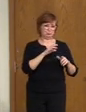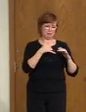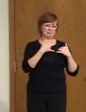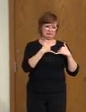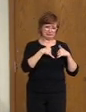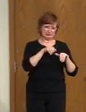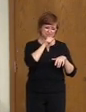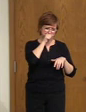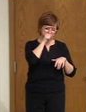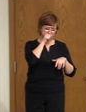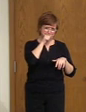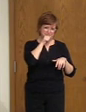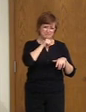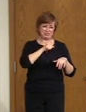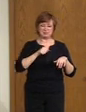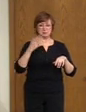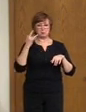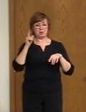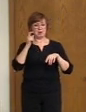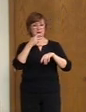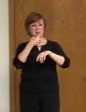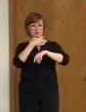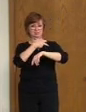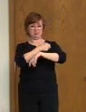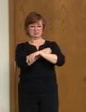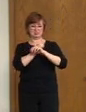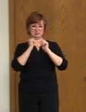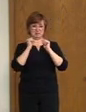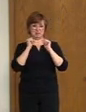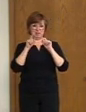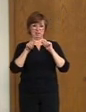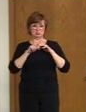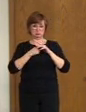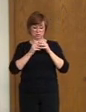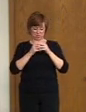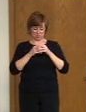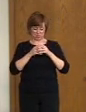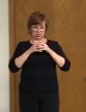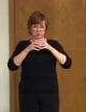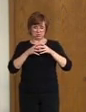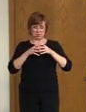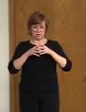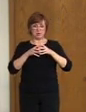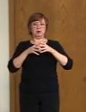time that the vaccine has done its job across the entire population, and that will take months.